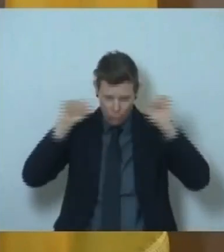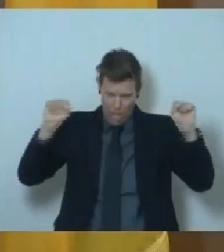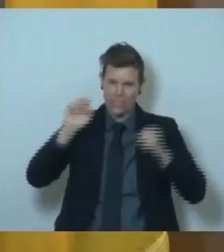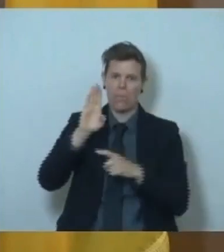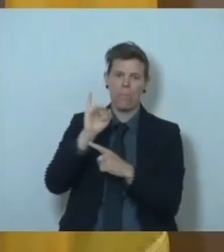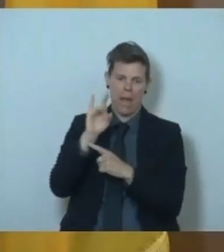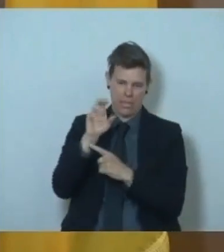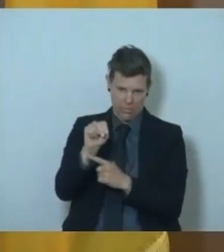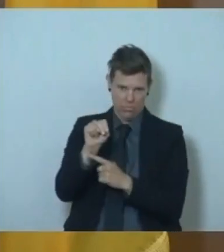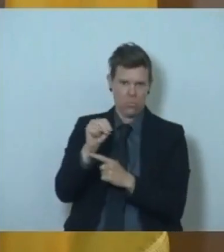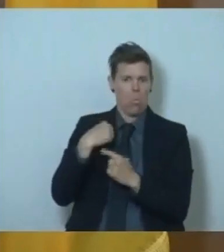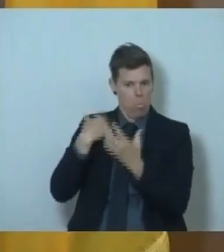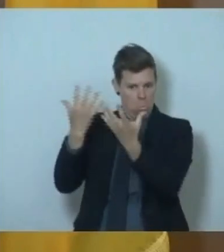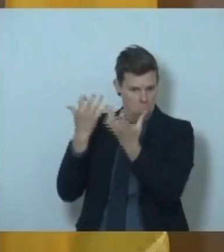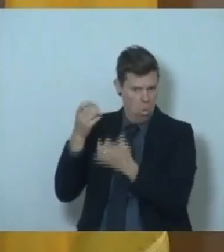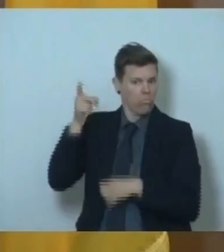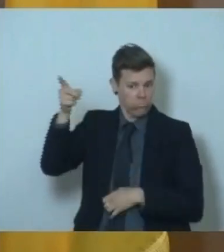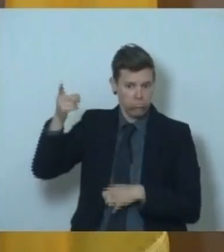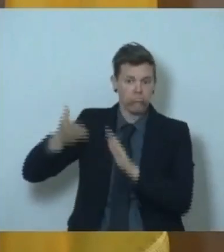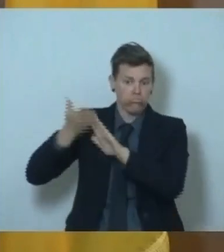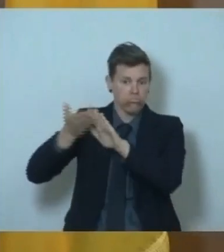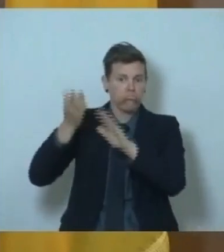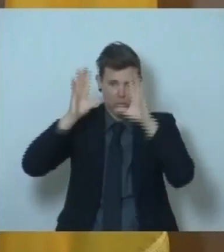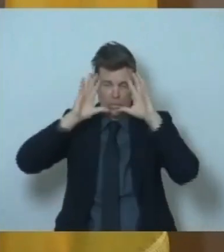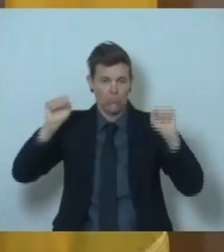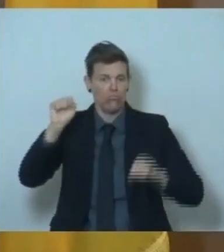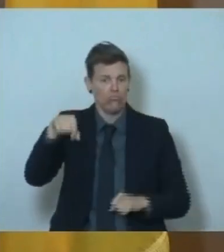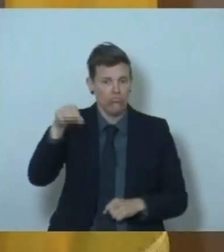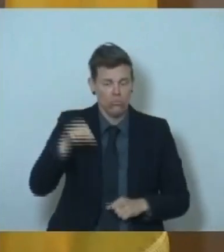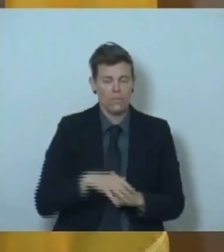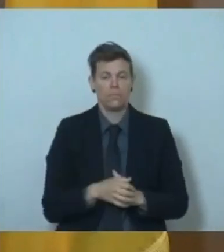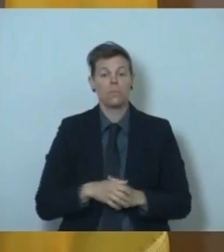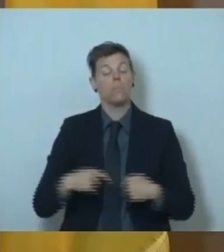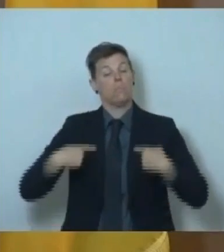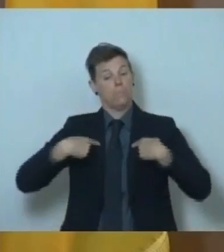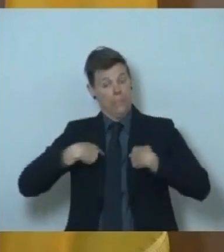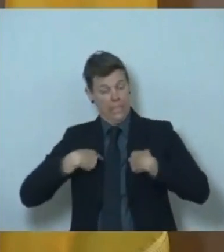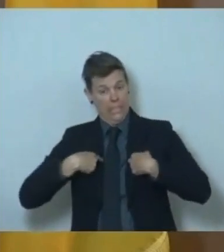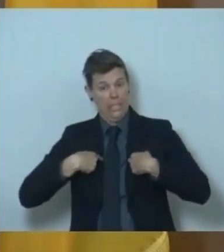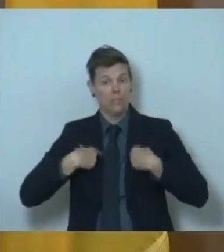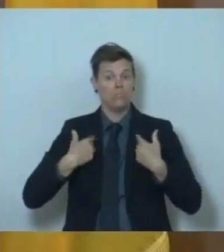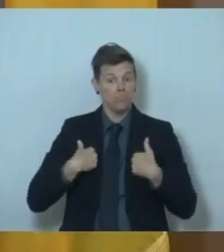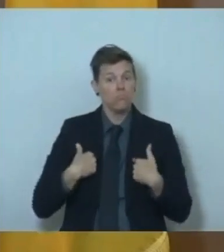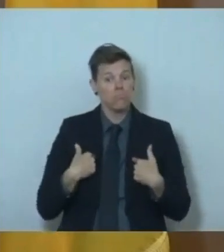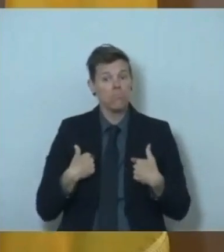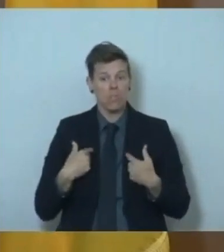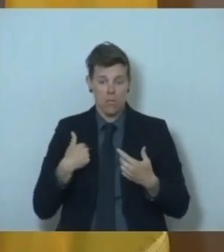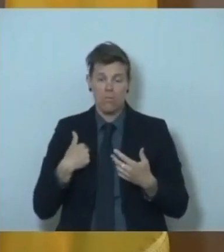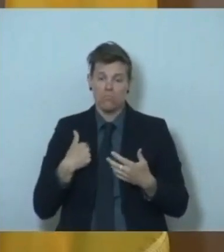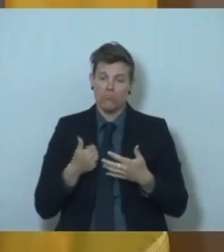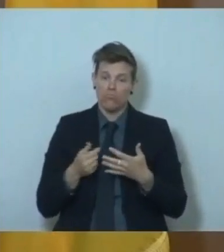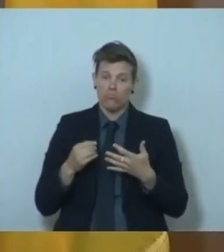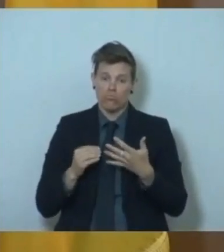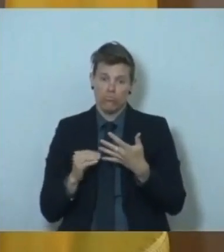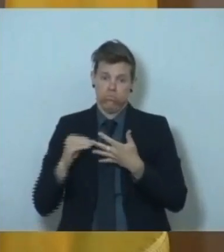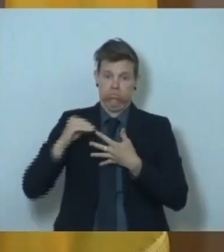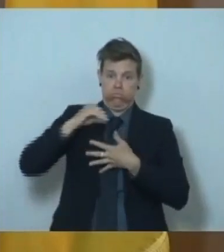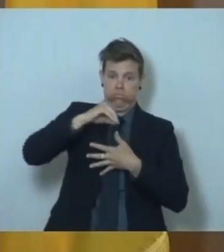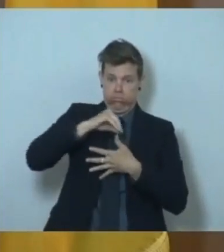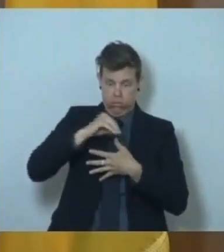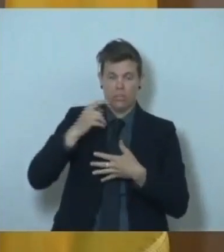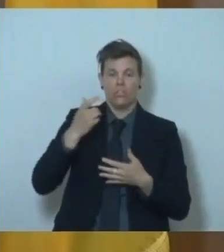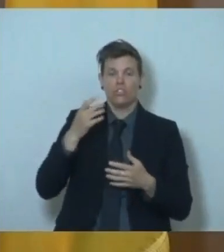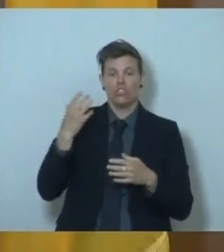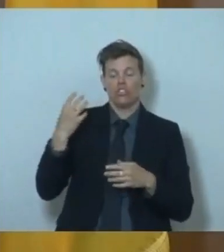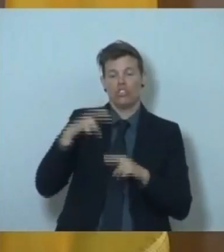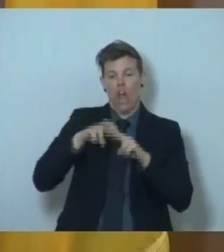no question that given my leadership role as the chair-elect of the Democratic Governors Association and any number